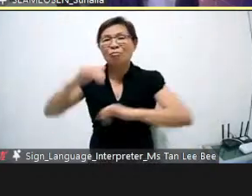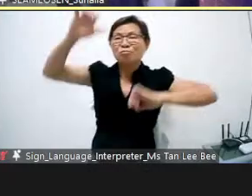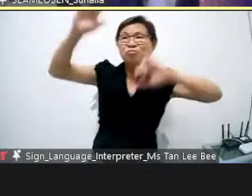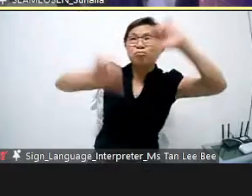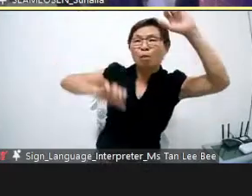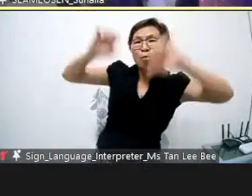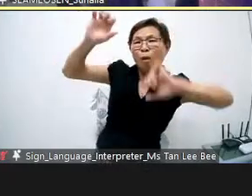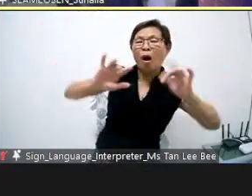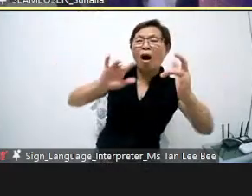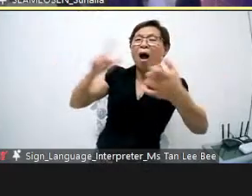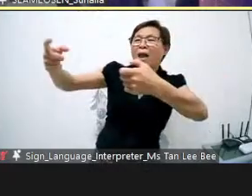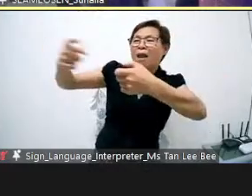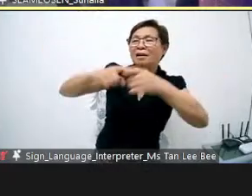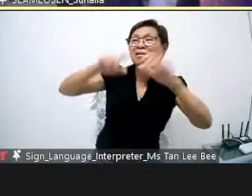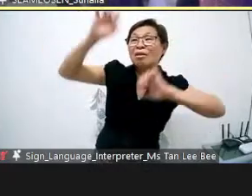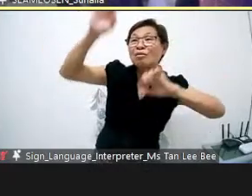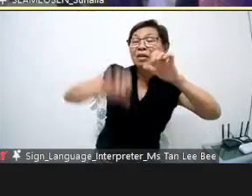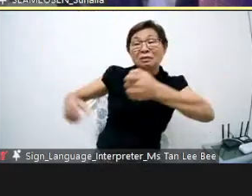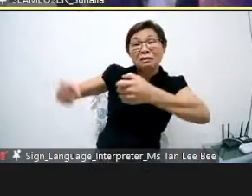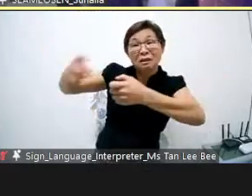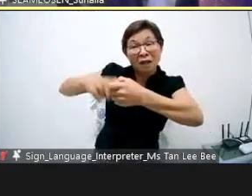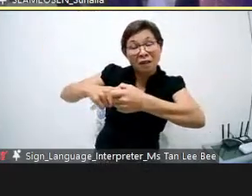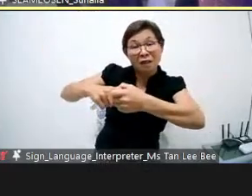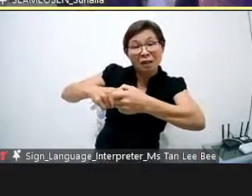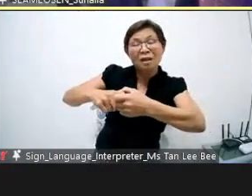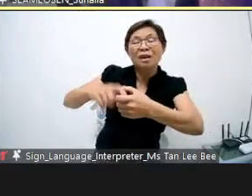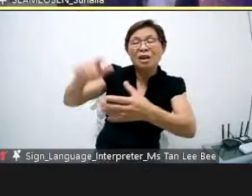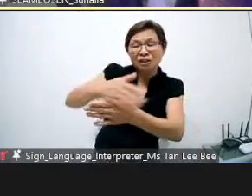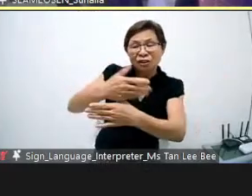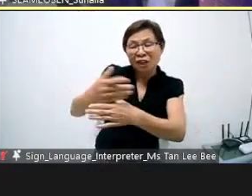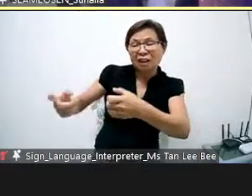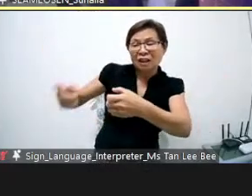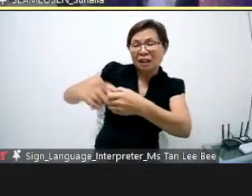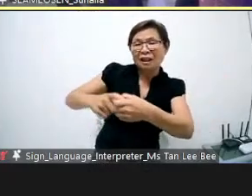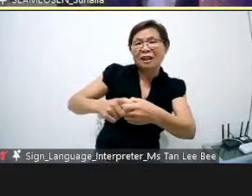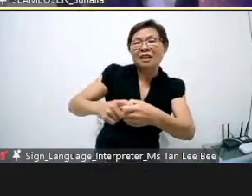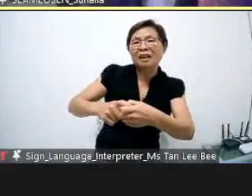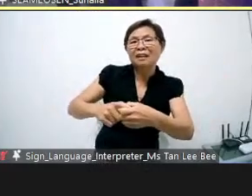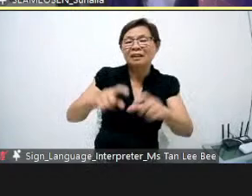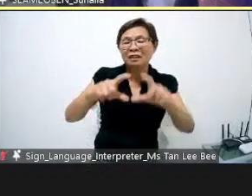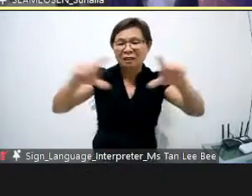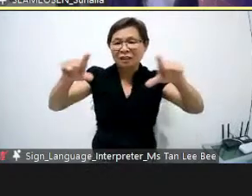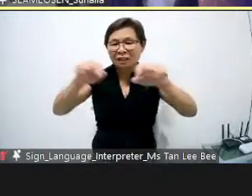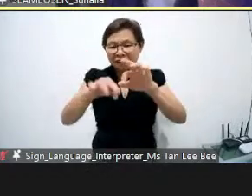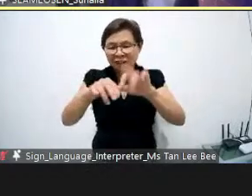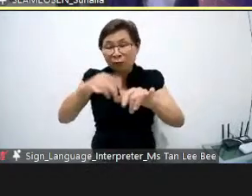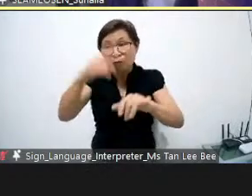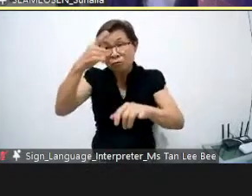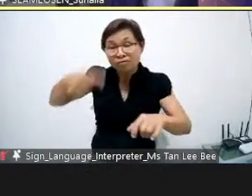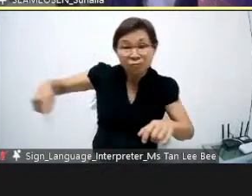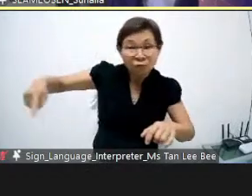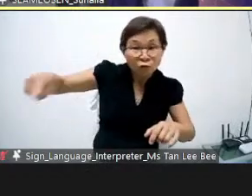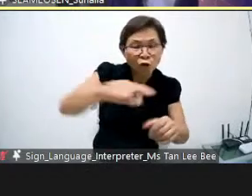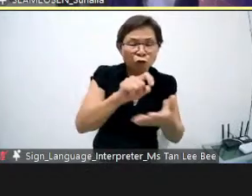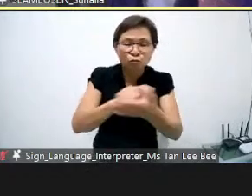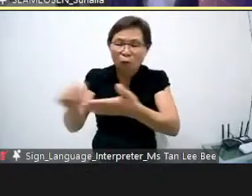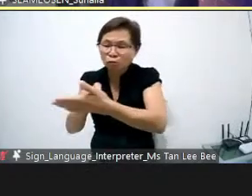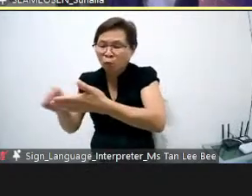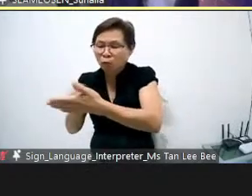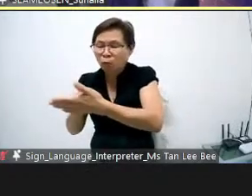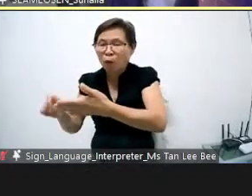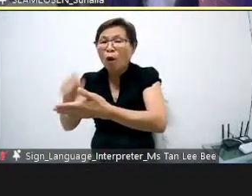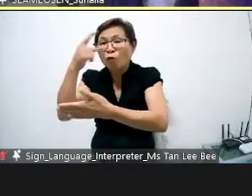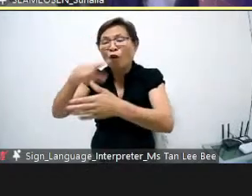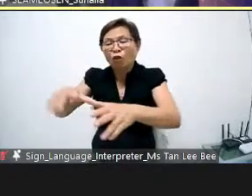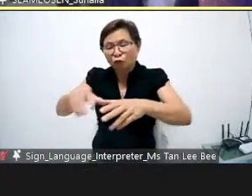link, evaluation QR code, and we shall share the link in the chat box for you to fill out in order for you to